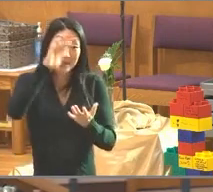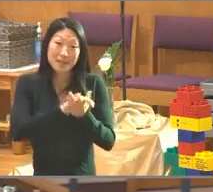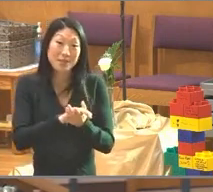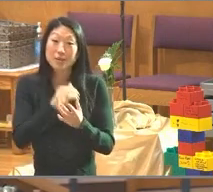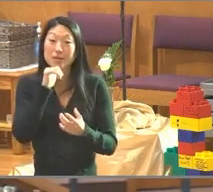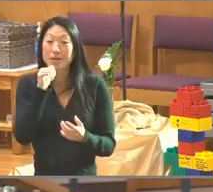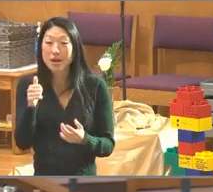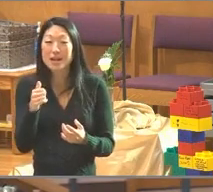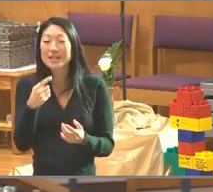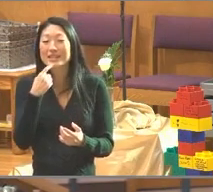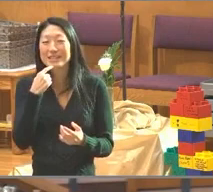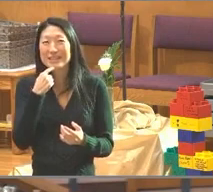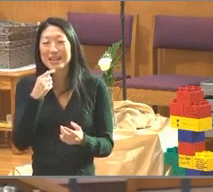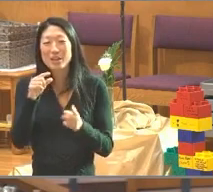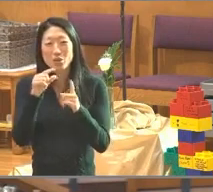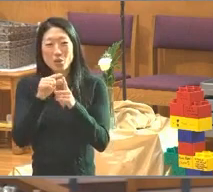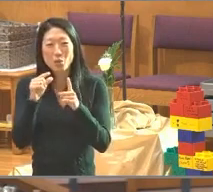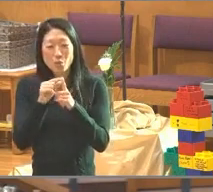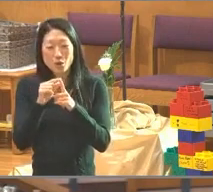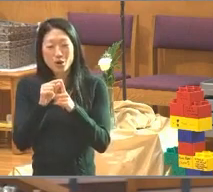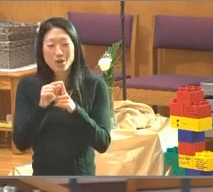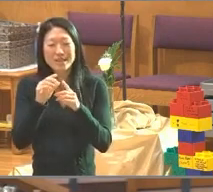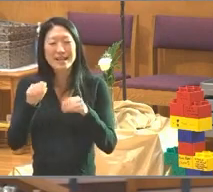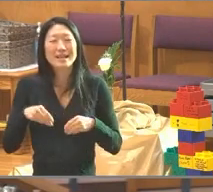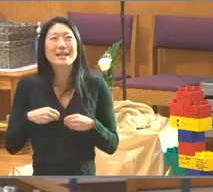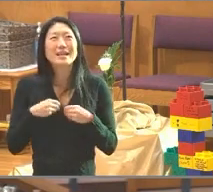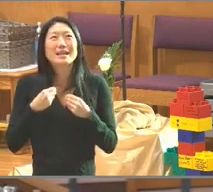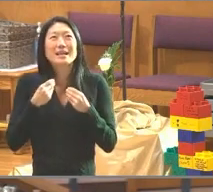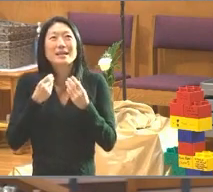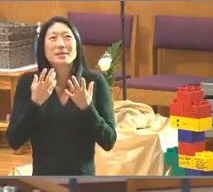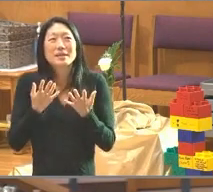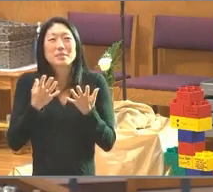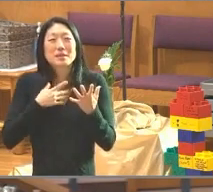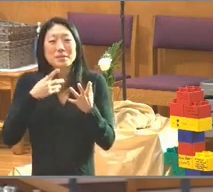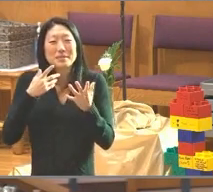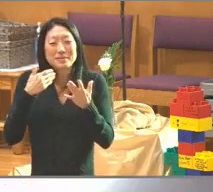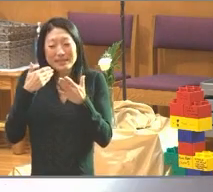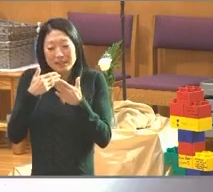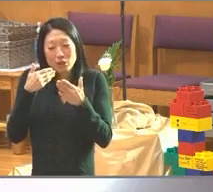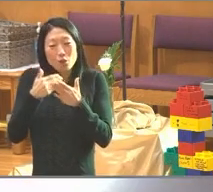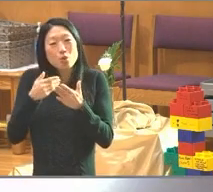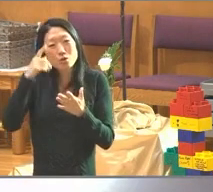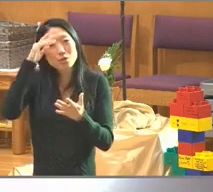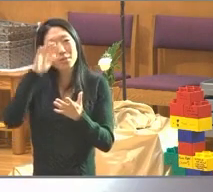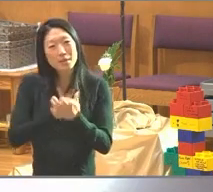least saying the words out loud moves me that much closer to believing it.